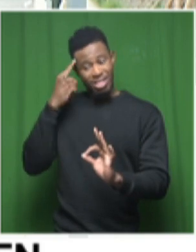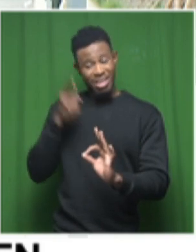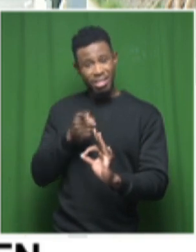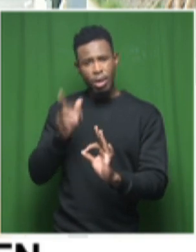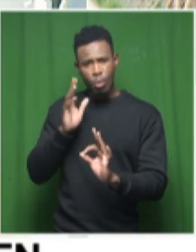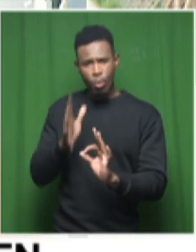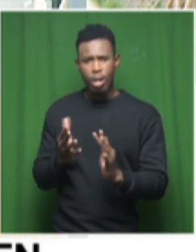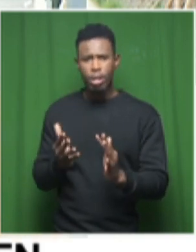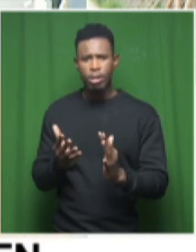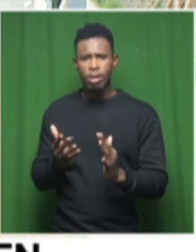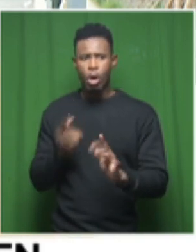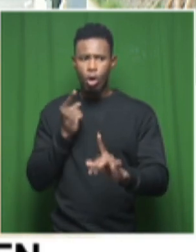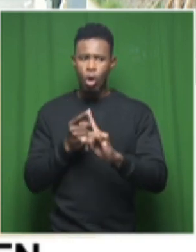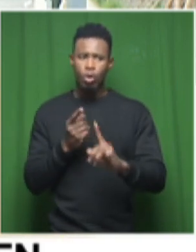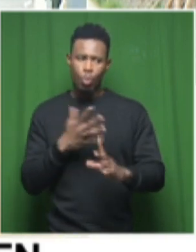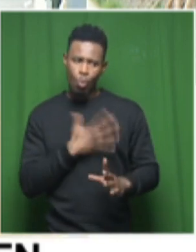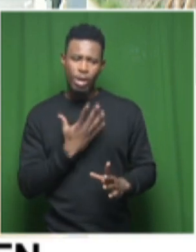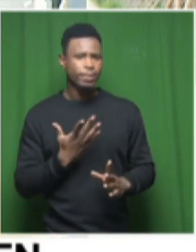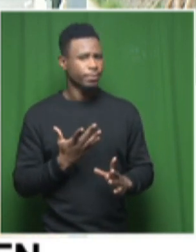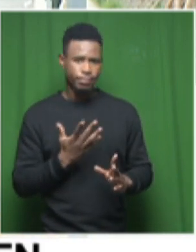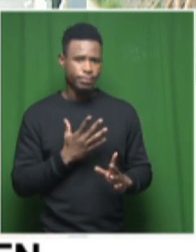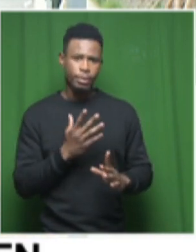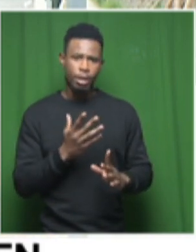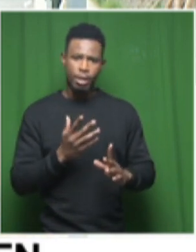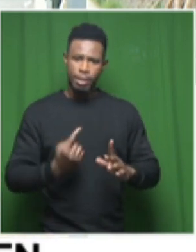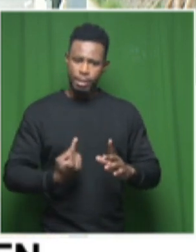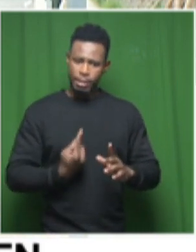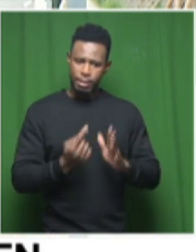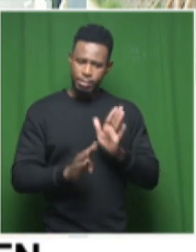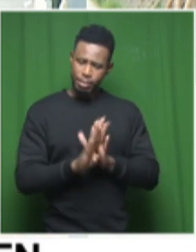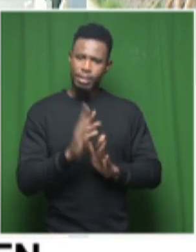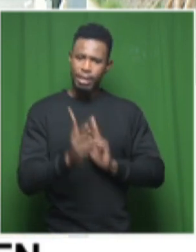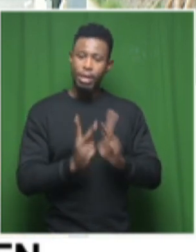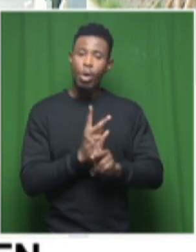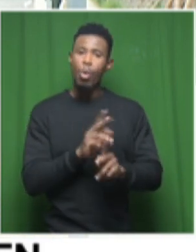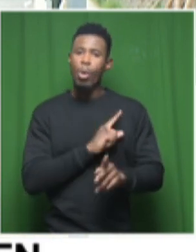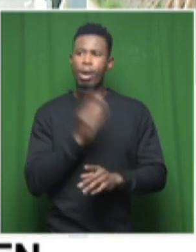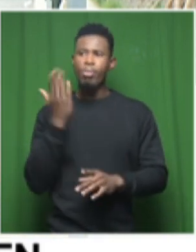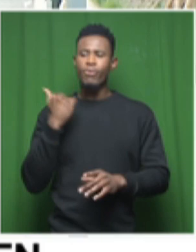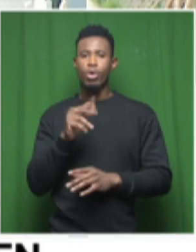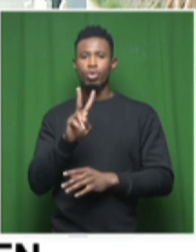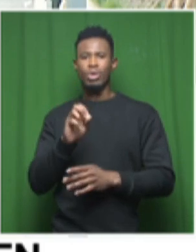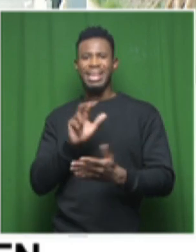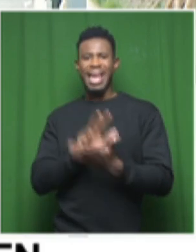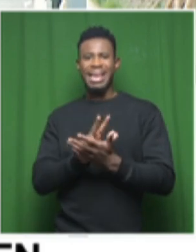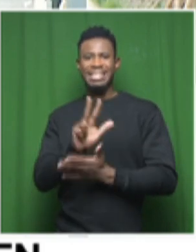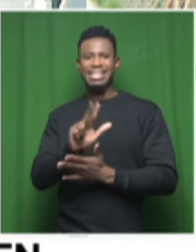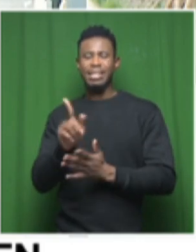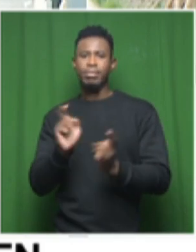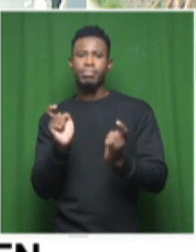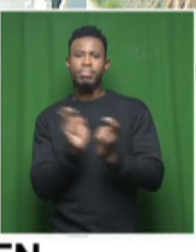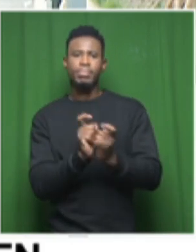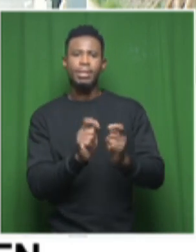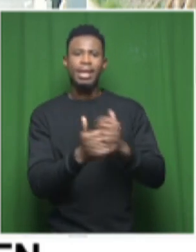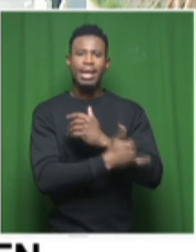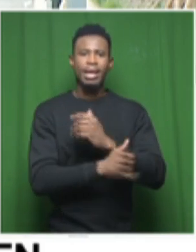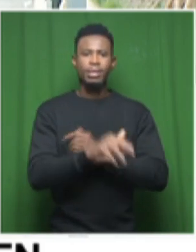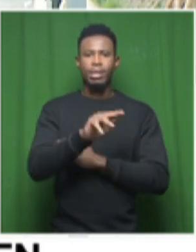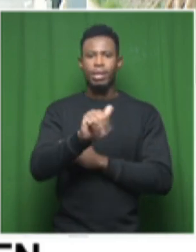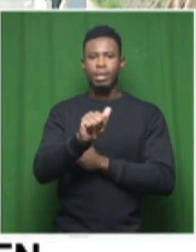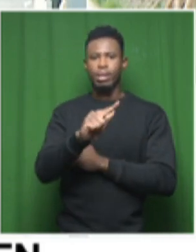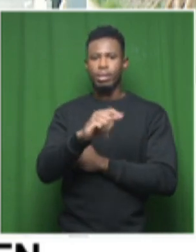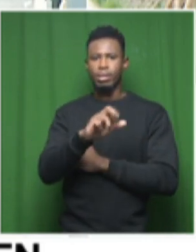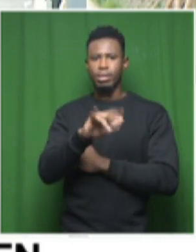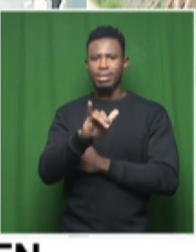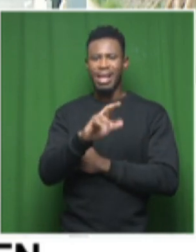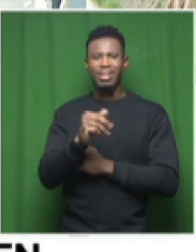to redeem themselves after the disappointment in 2018 when they played against Nigeria in the final, losing in